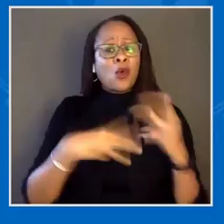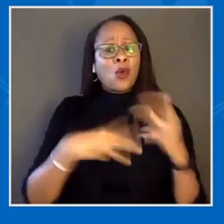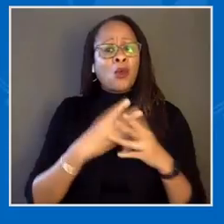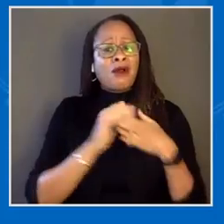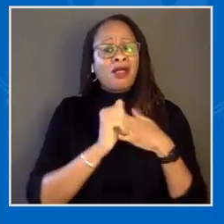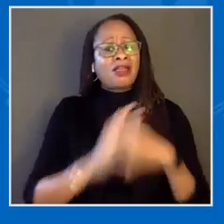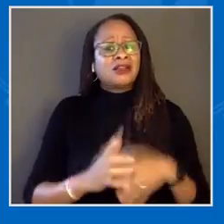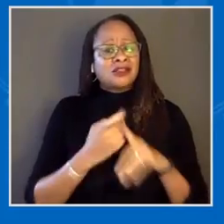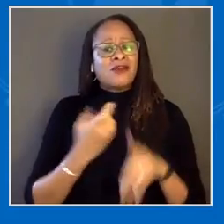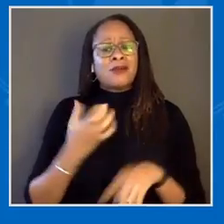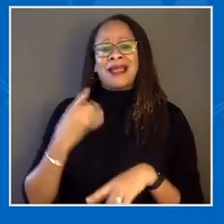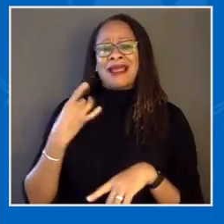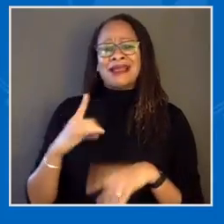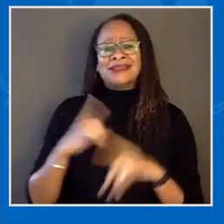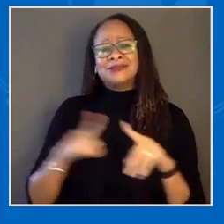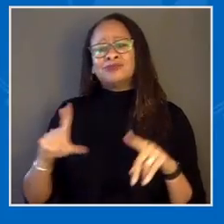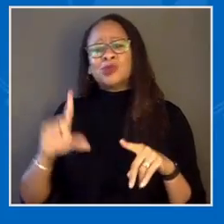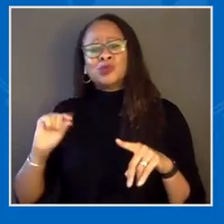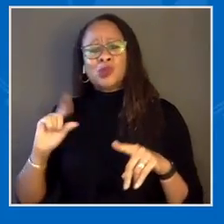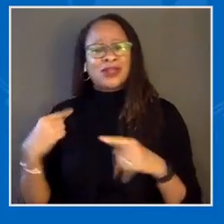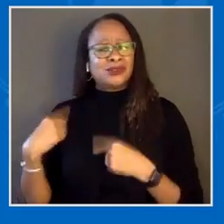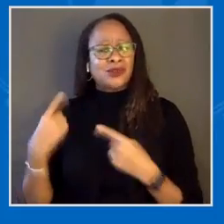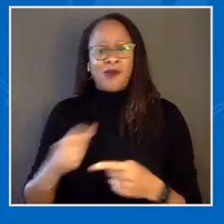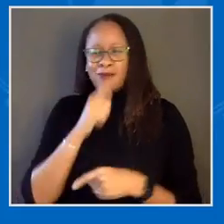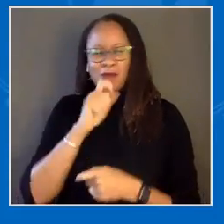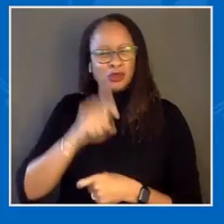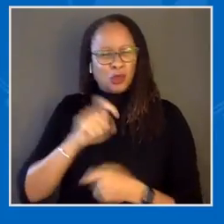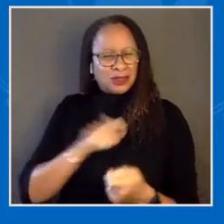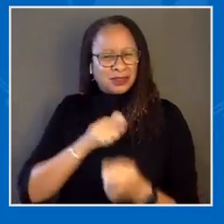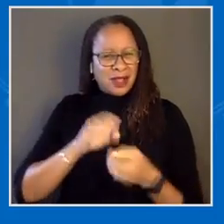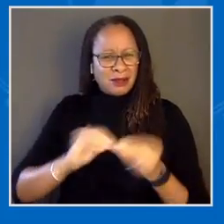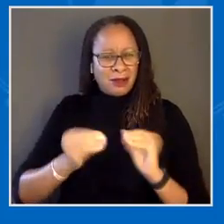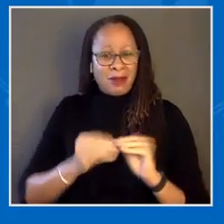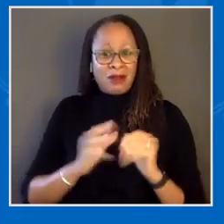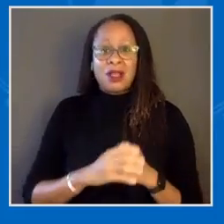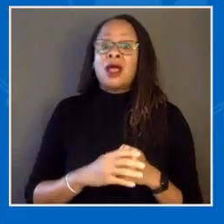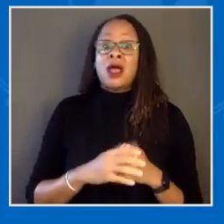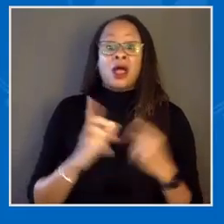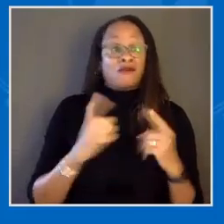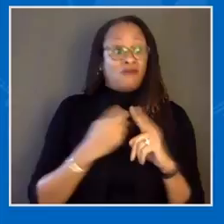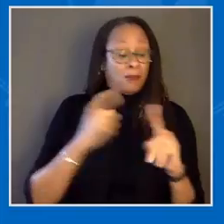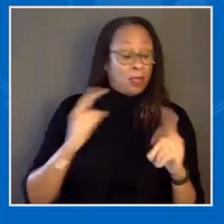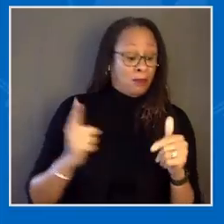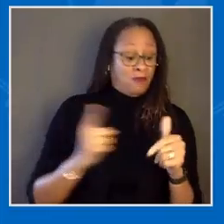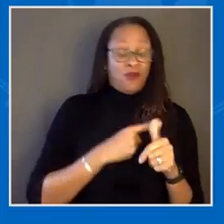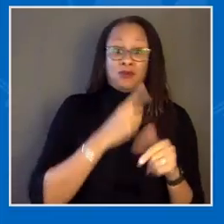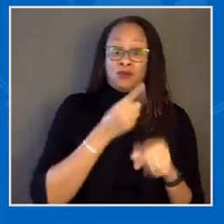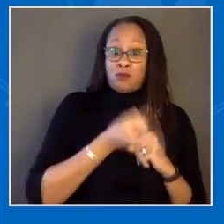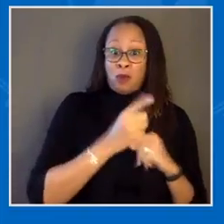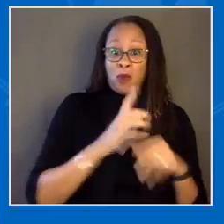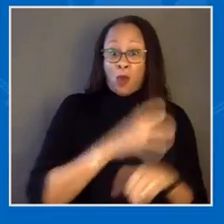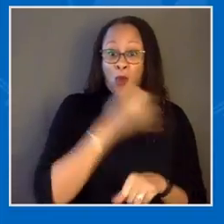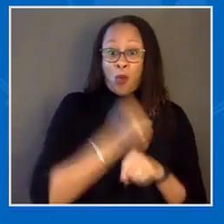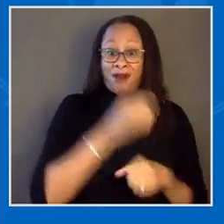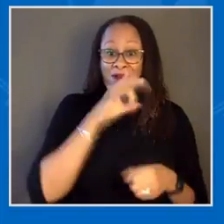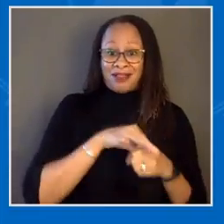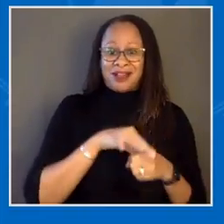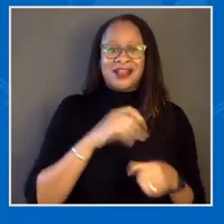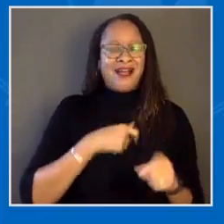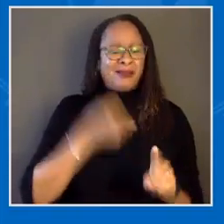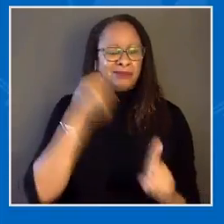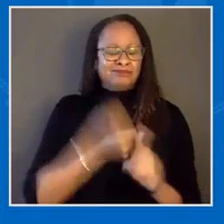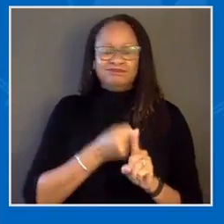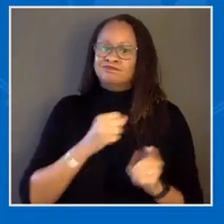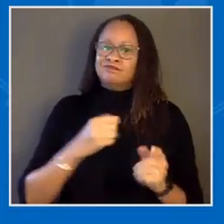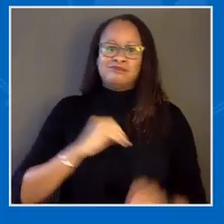them or 20 so far, I'm not sure the exact number, in the weeks since we won the election, I've been struck by how much they're looking forward